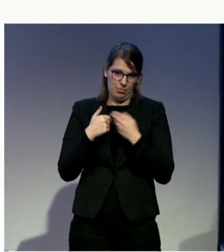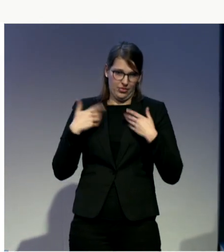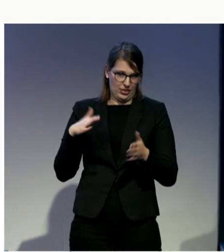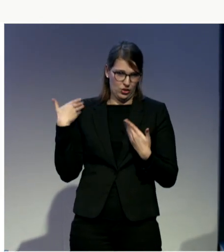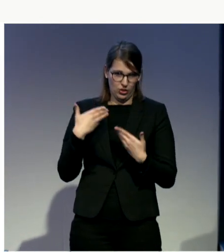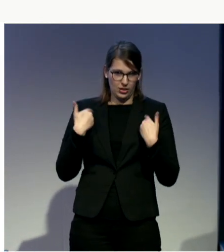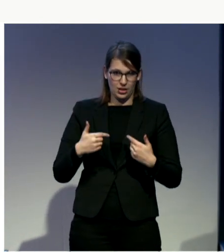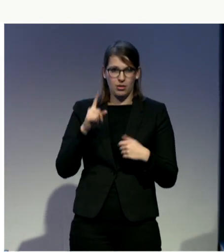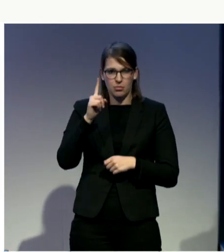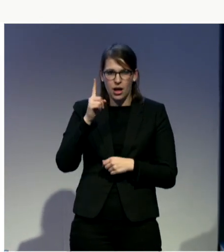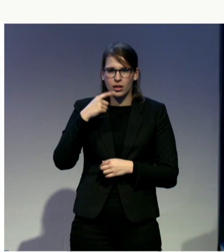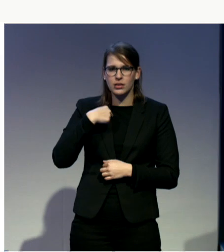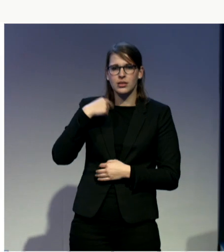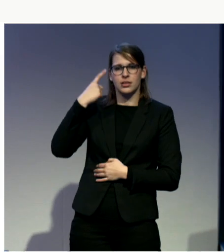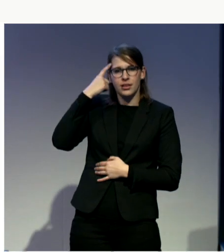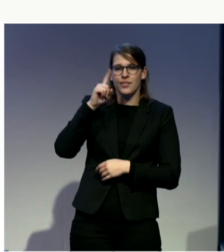cinema.